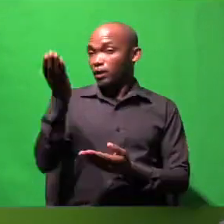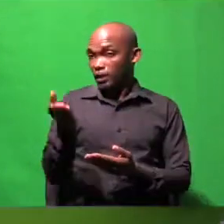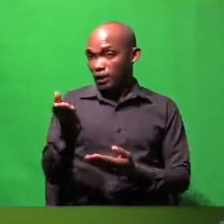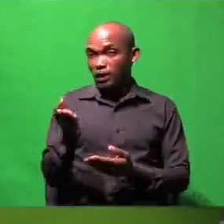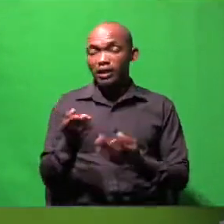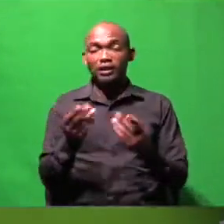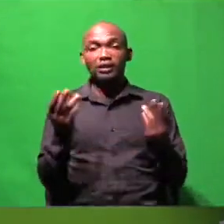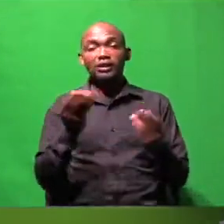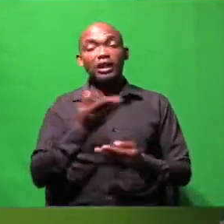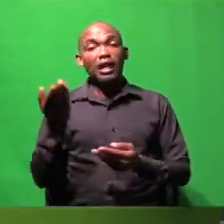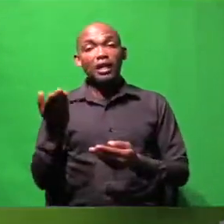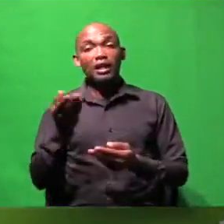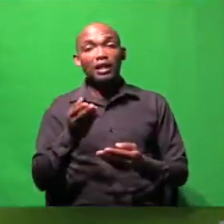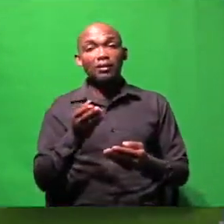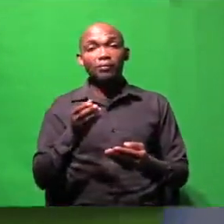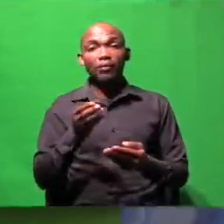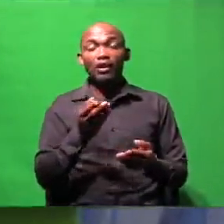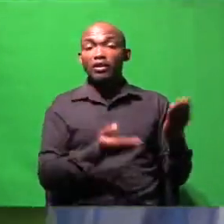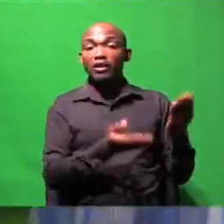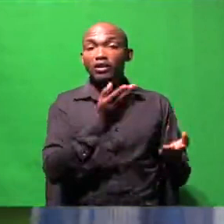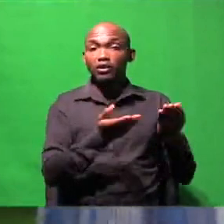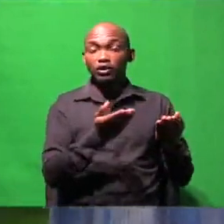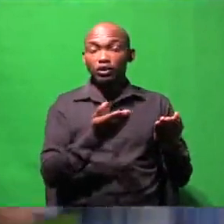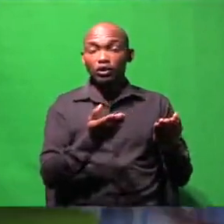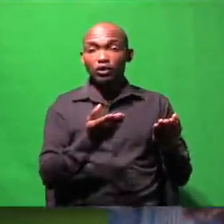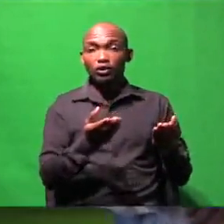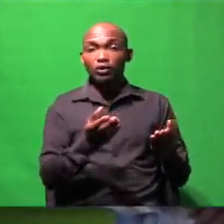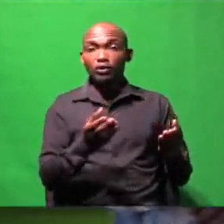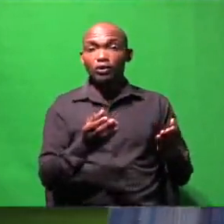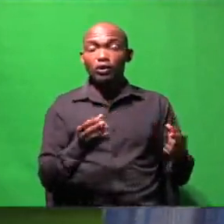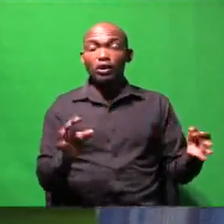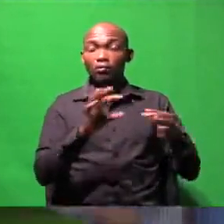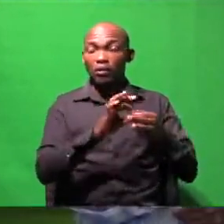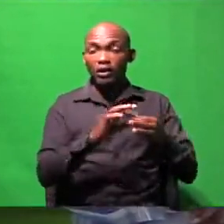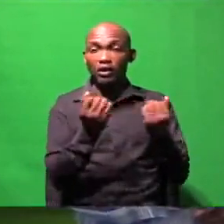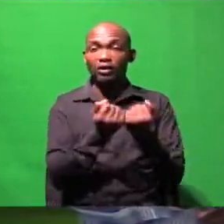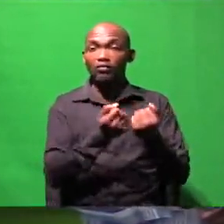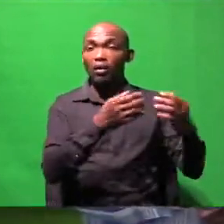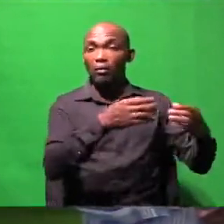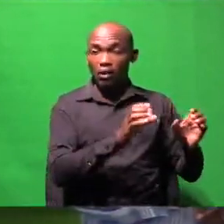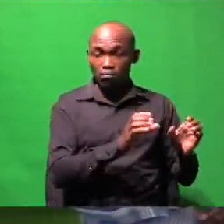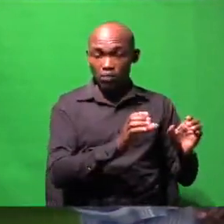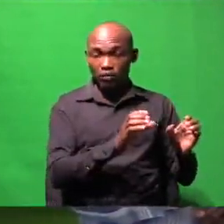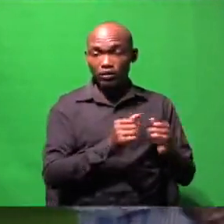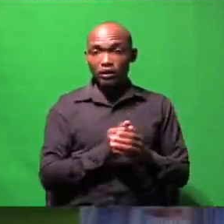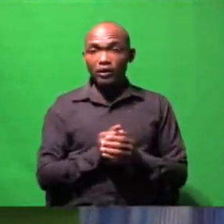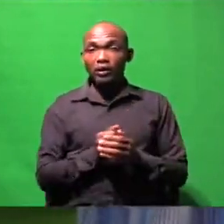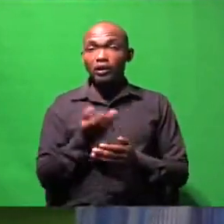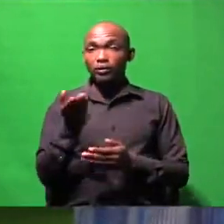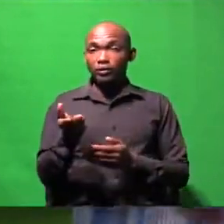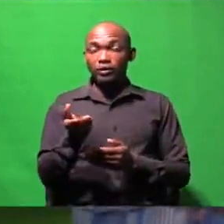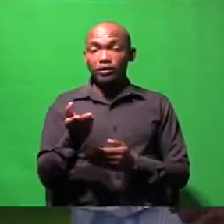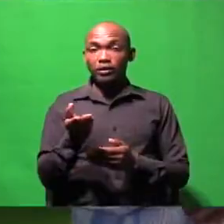form complex compound. As you remember that in this postulate, we give example of water that it contains